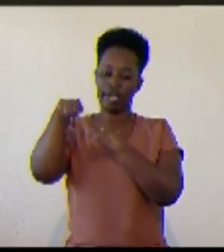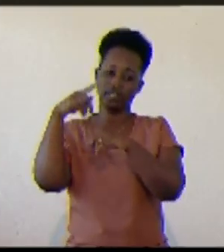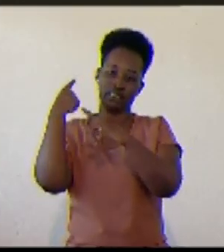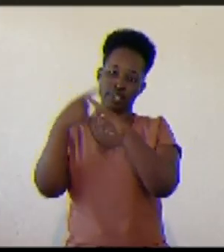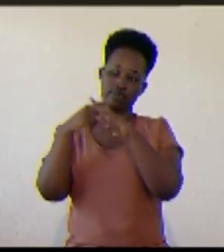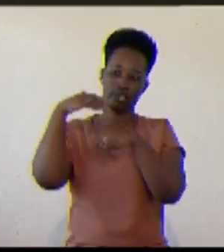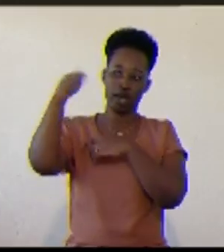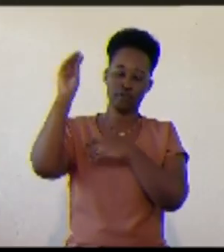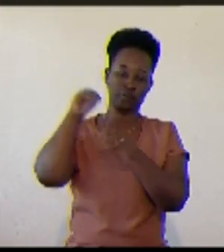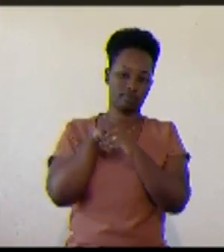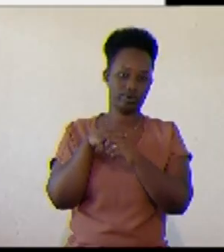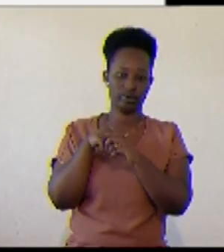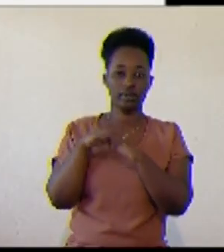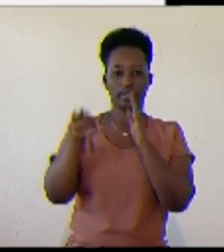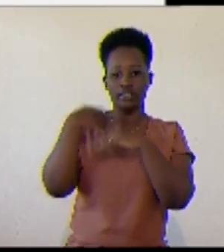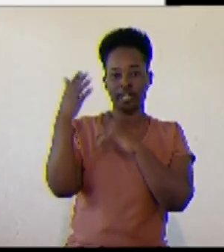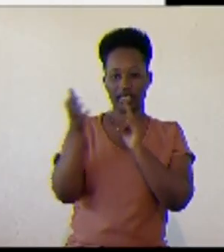output. So you will get this.